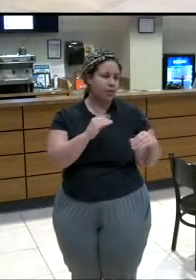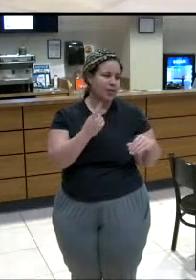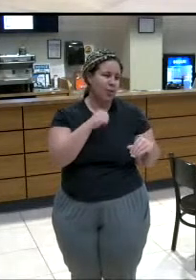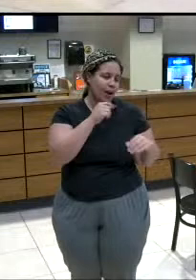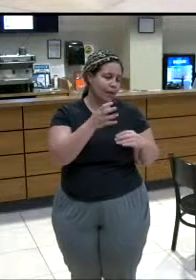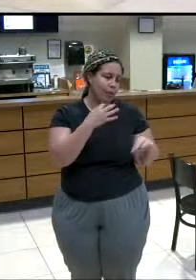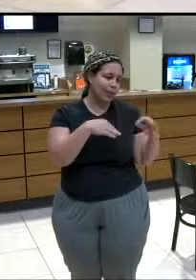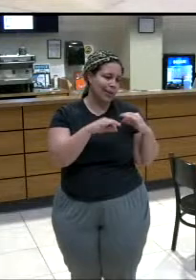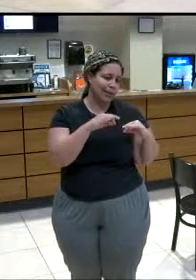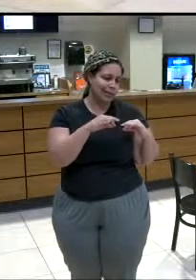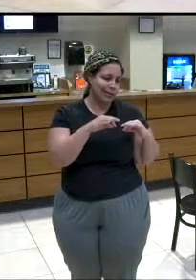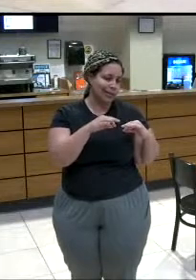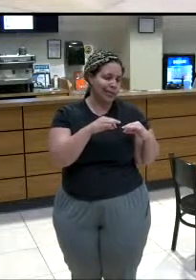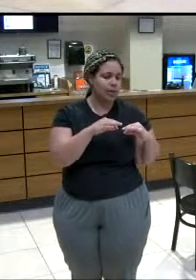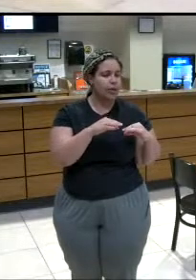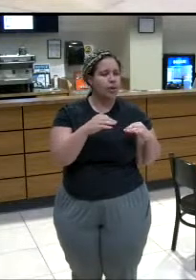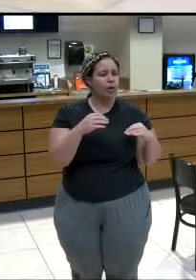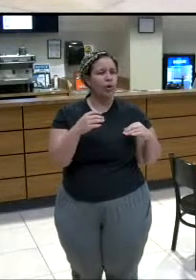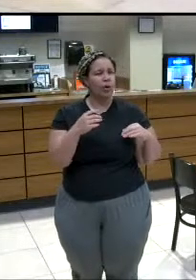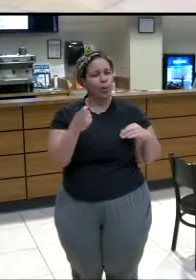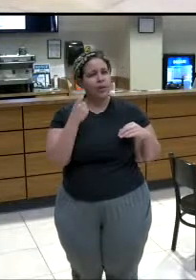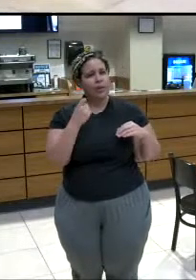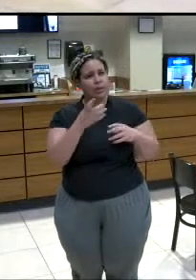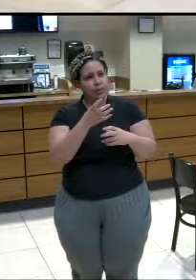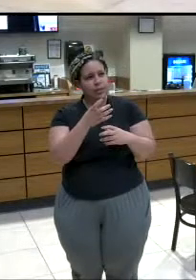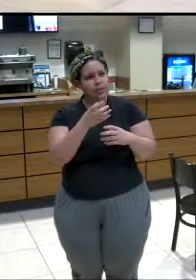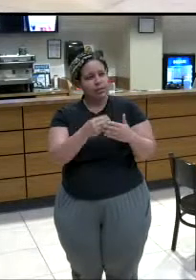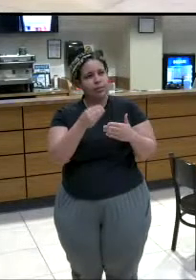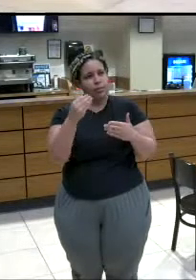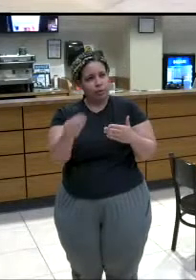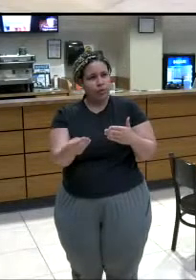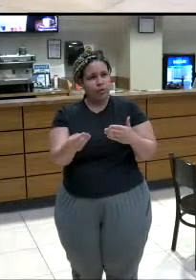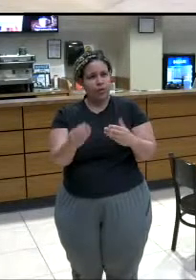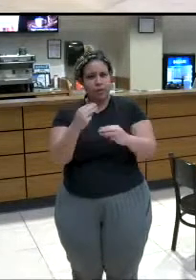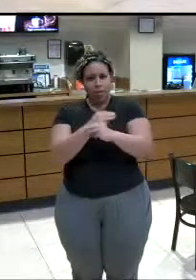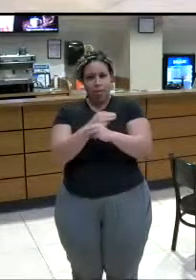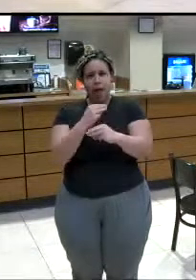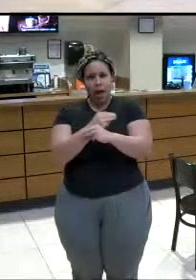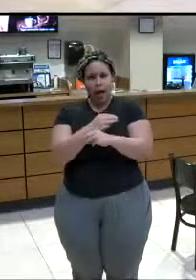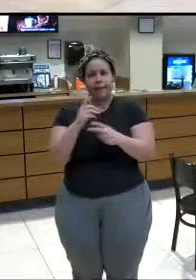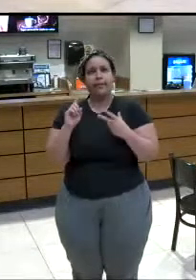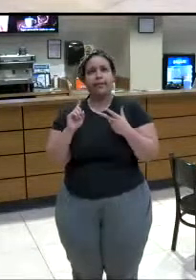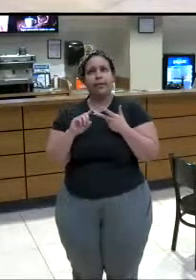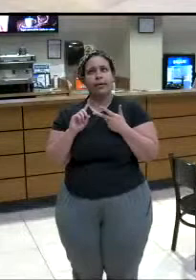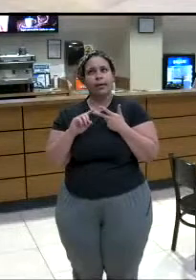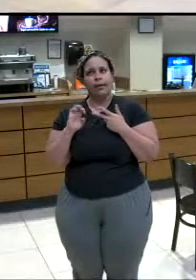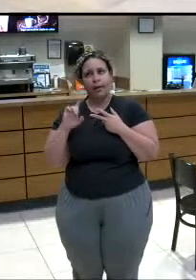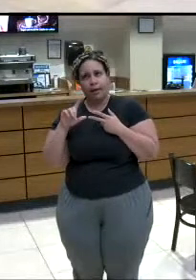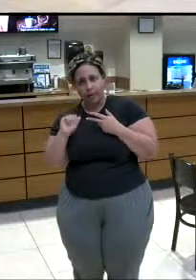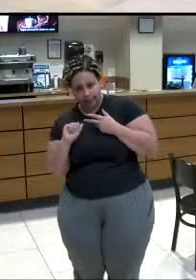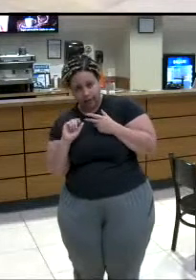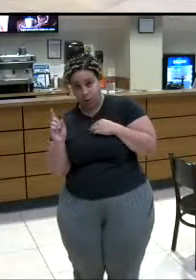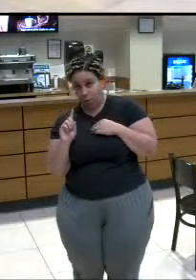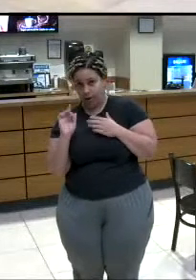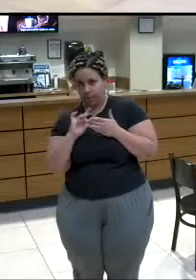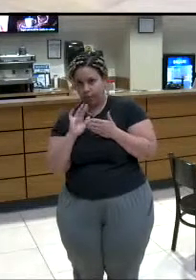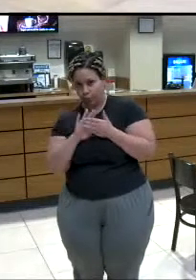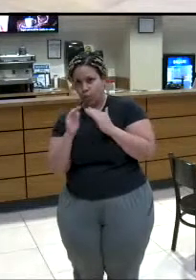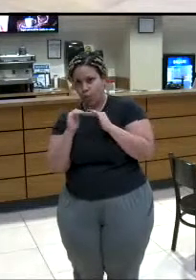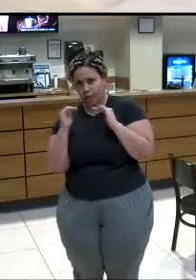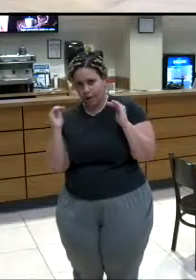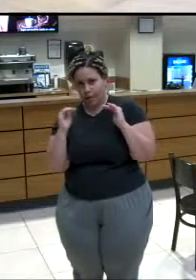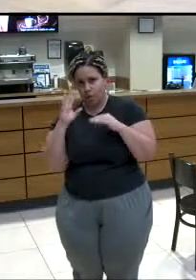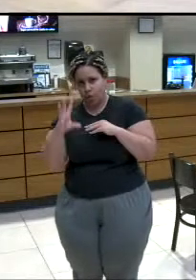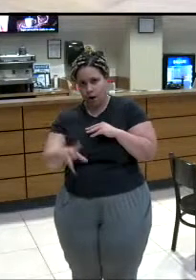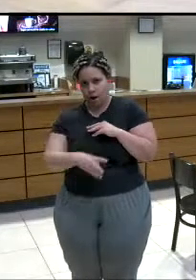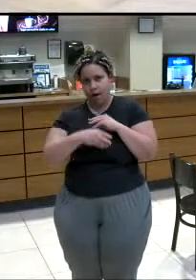new, which is those math curriculums. And then we adopted an ELA curriculum at our middle school level. We're adding